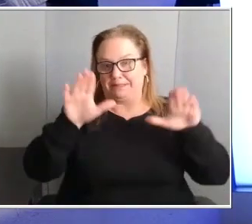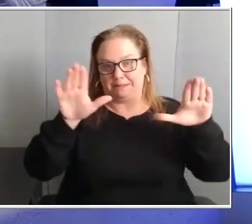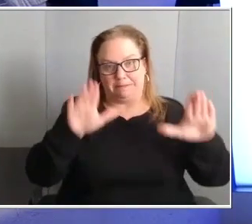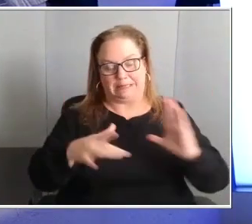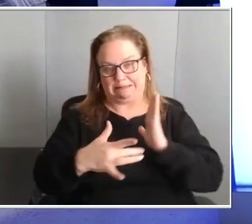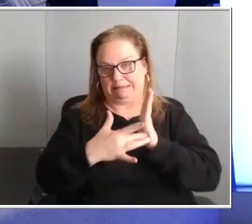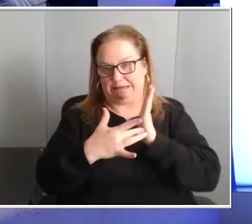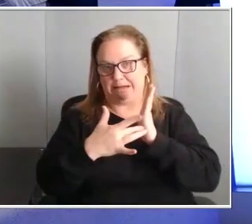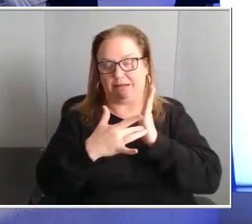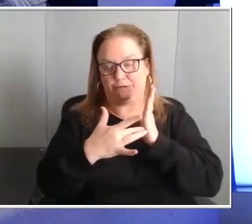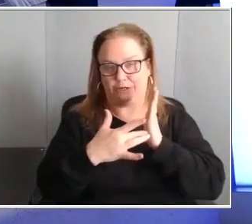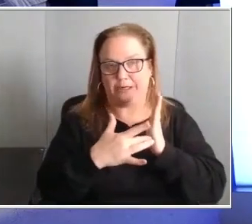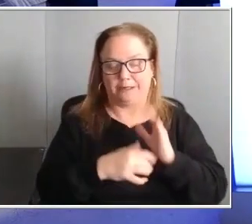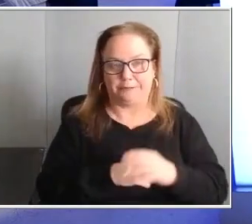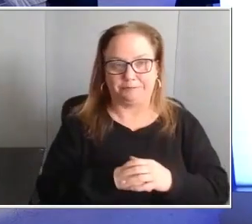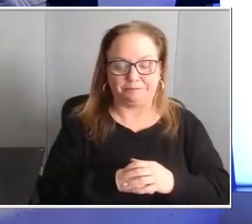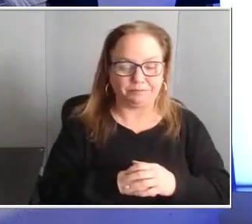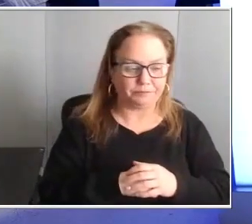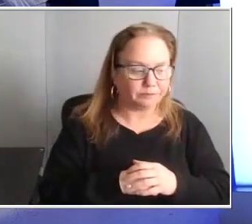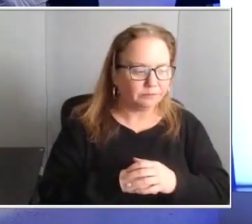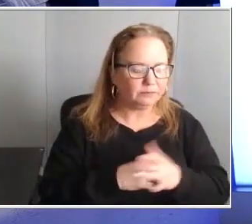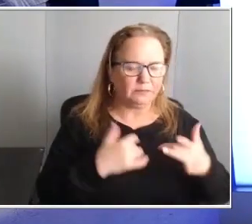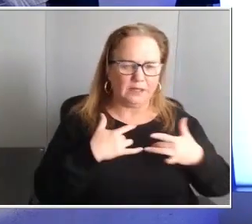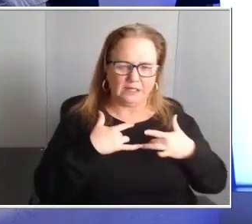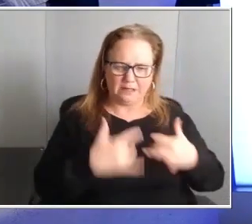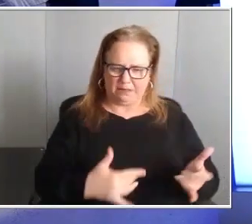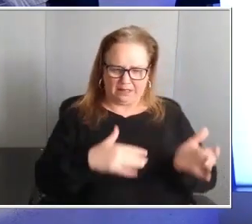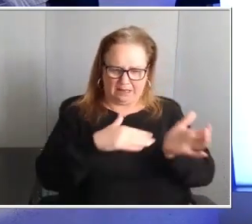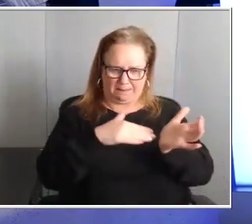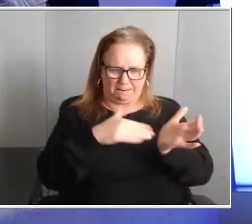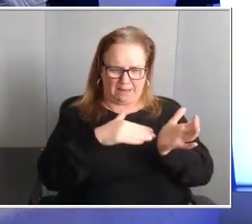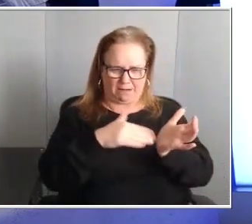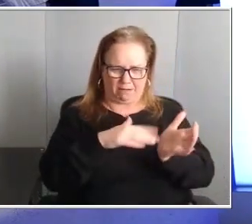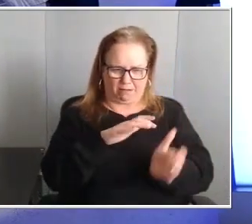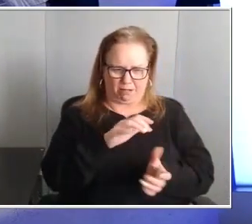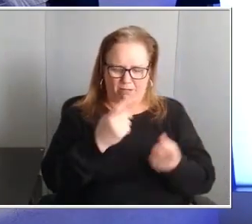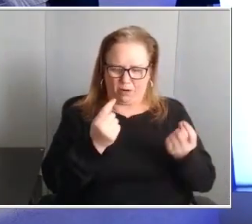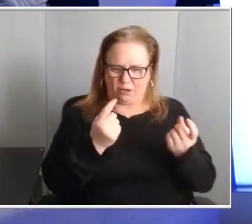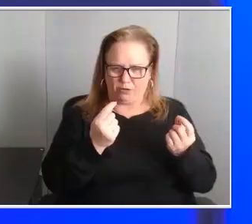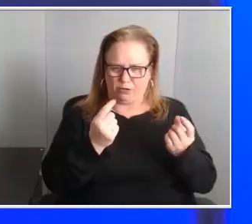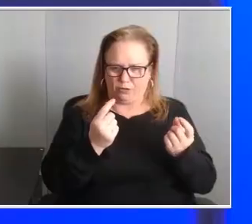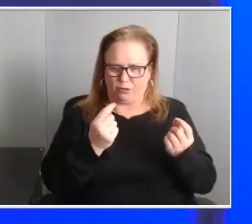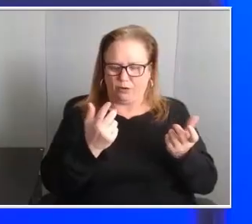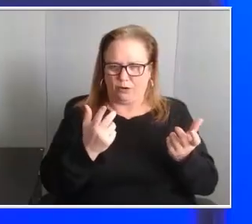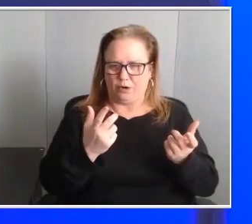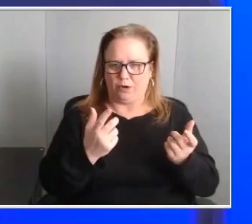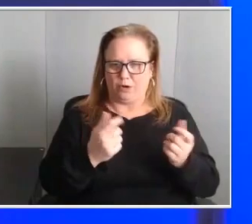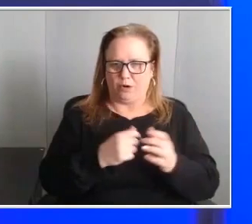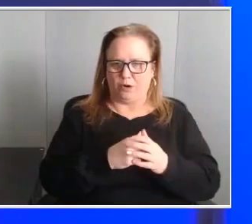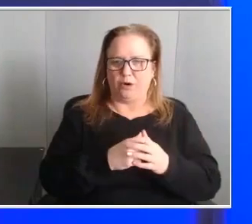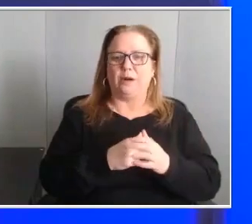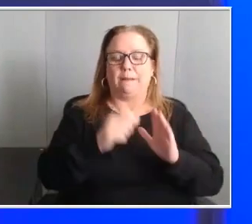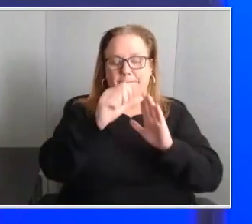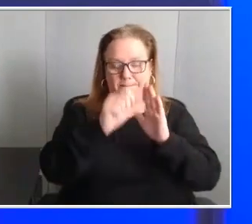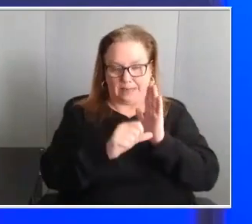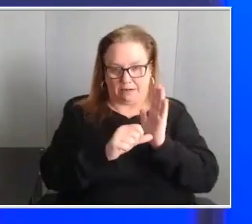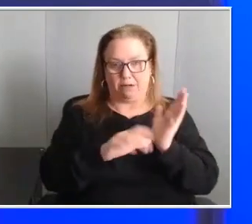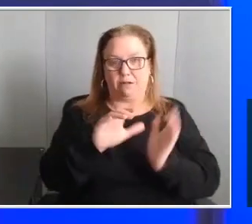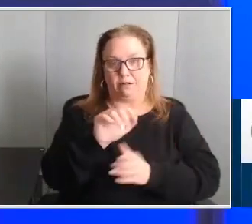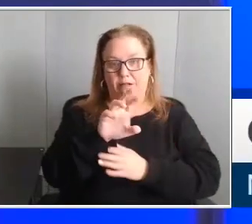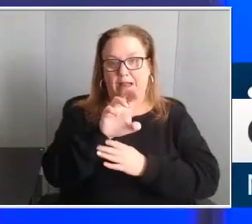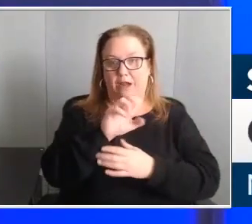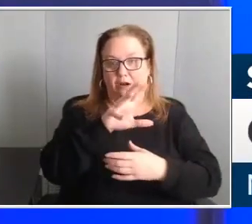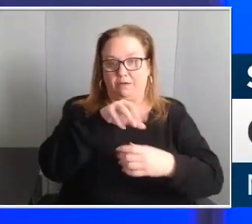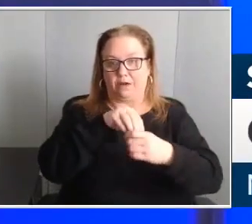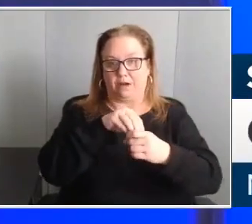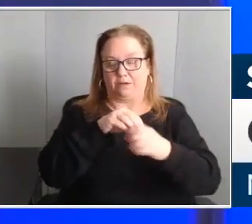So, Dr. Lechtenberg, traditionally, what's been the medical care for a large stroke like this? So the non-surgical medical management involves